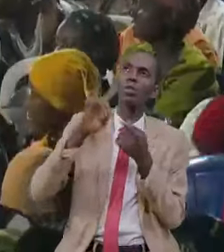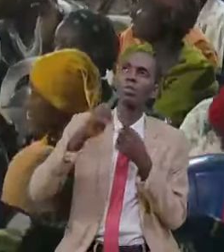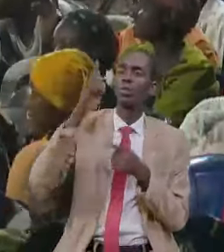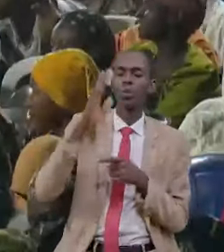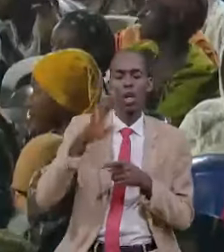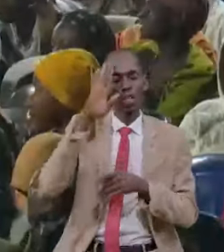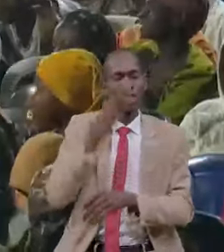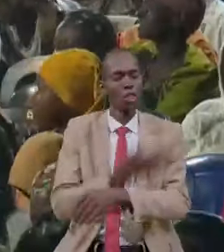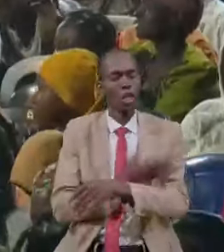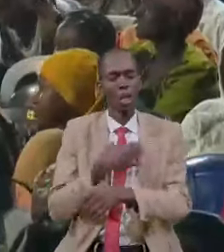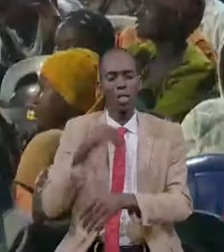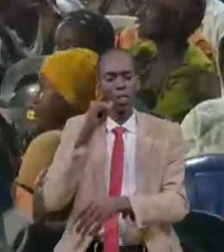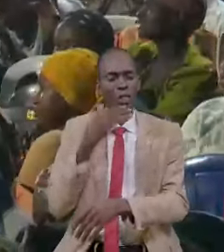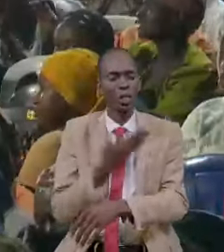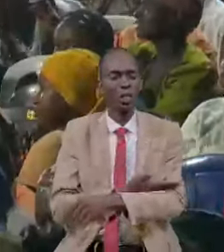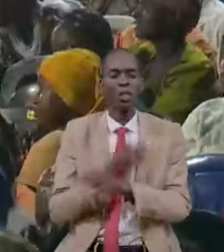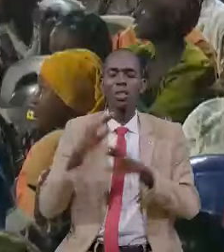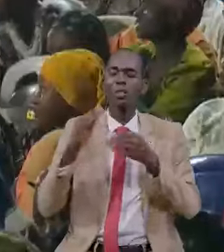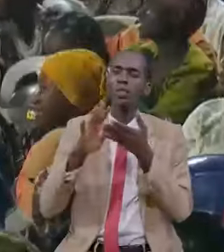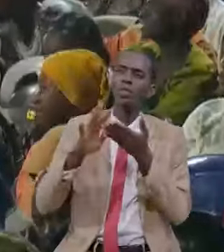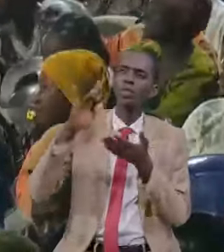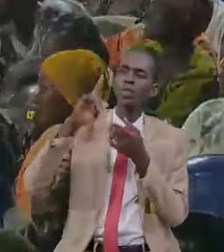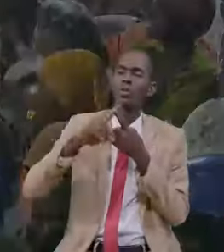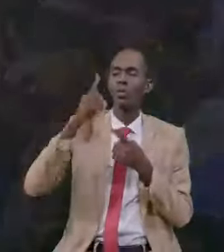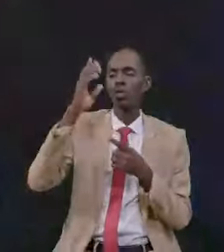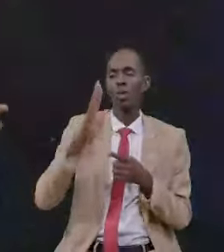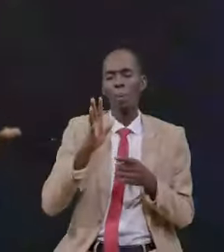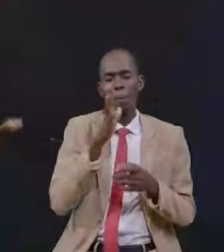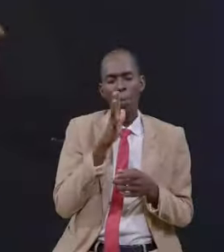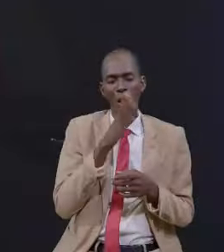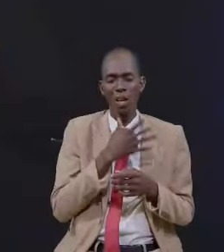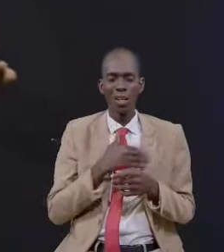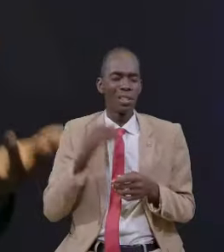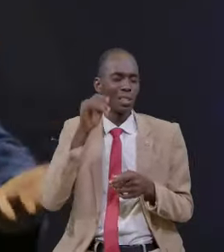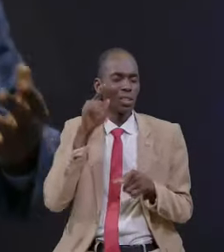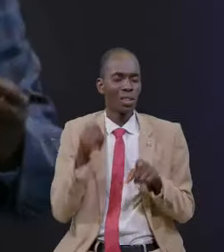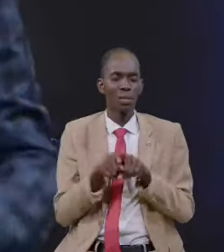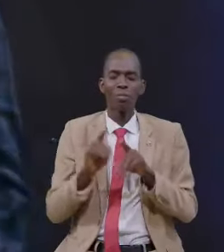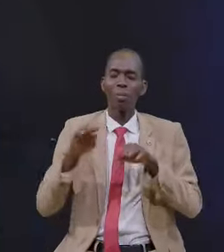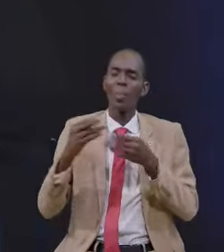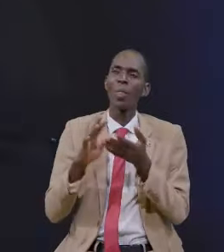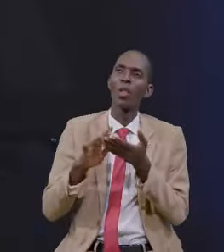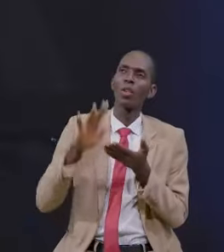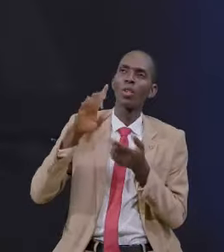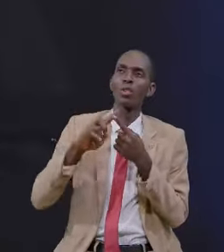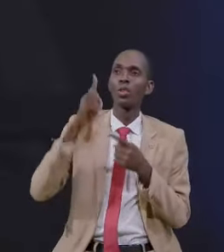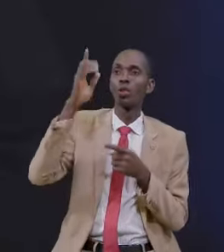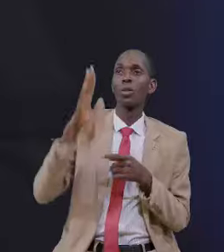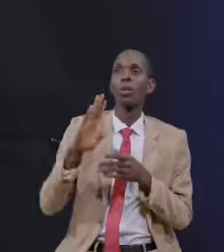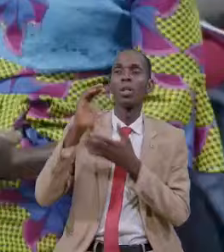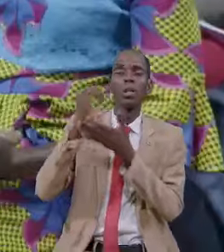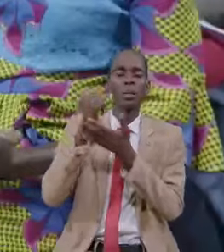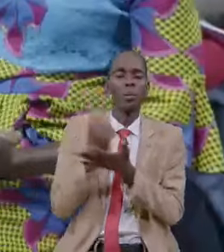daughter, giving glory to God. Brother and sister, giving glory to God.